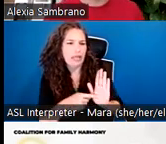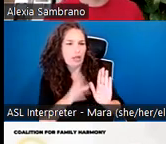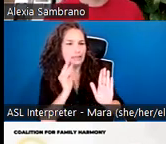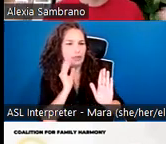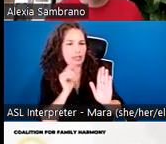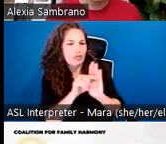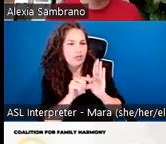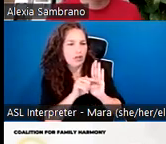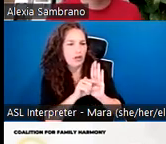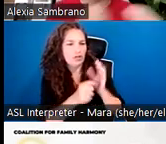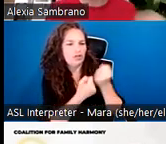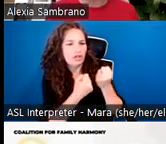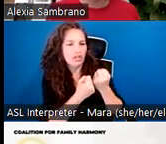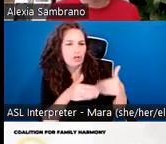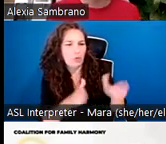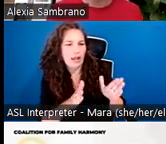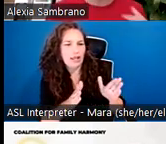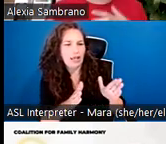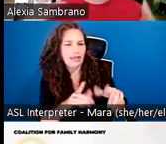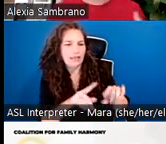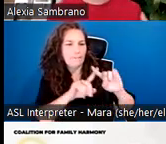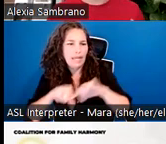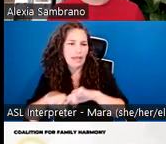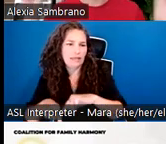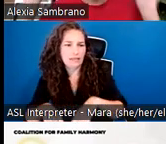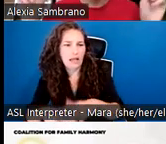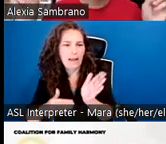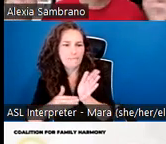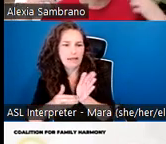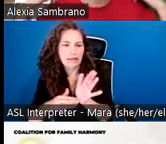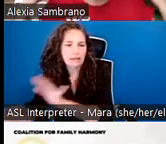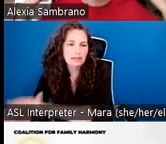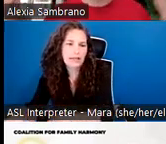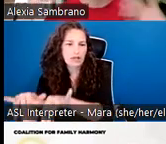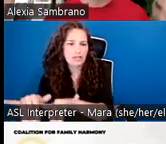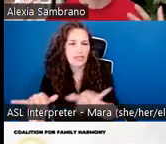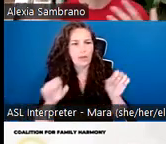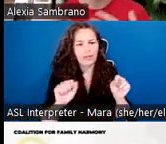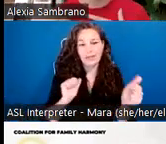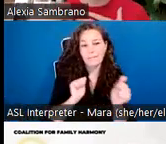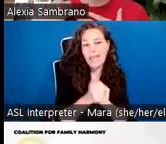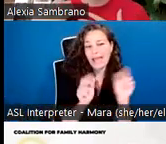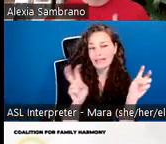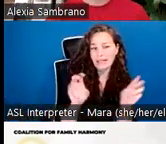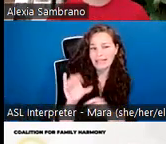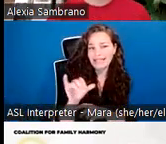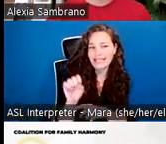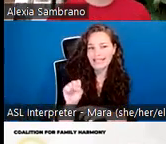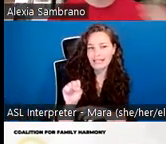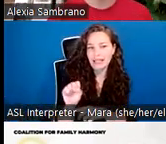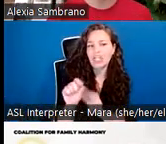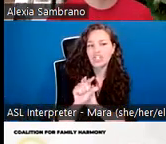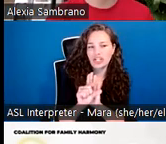way that is dependent upon medical standards and also their ability to pass as a cisgender person in society.